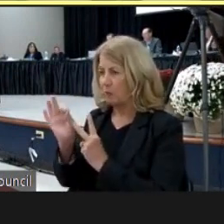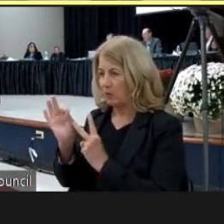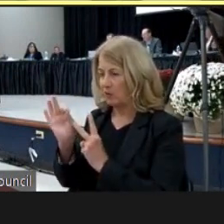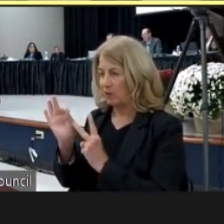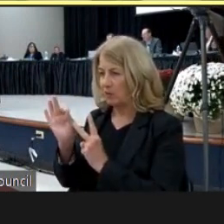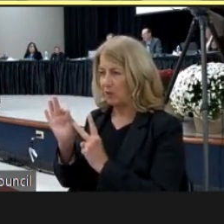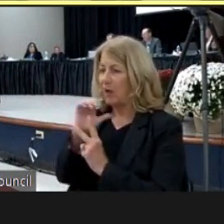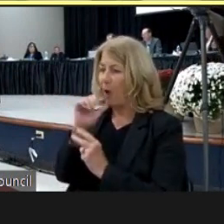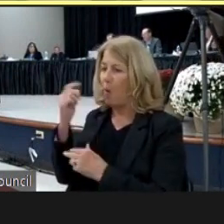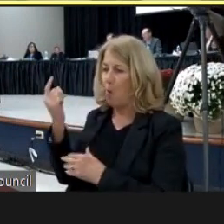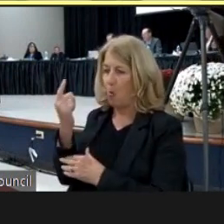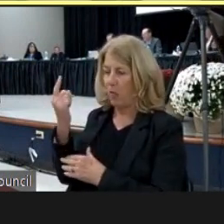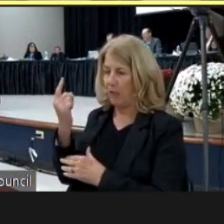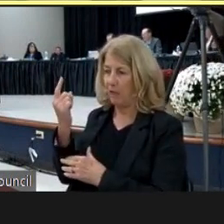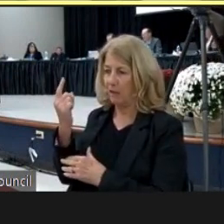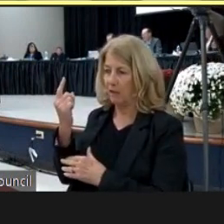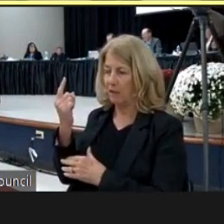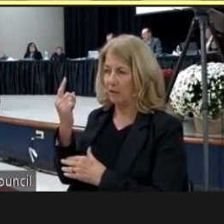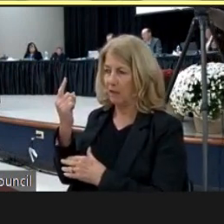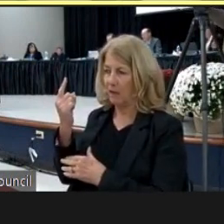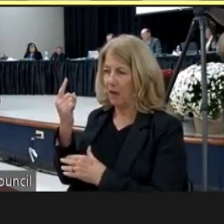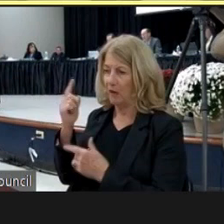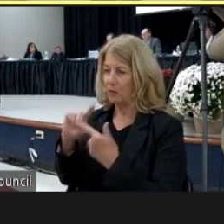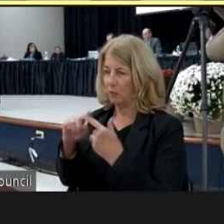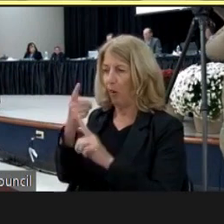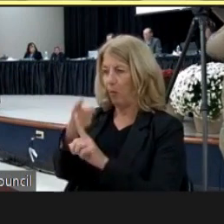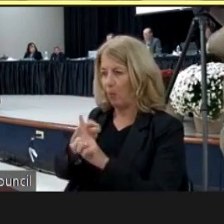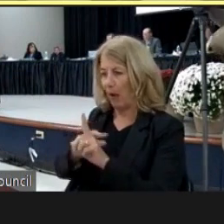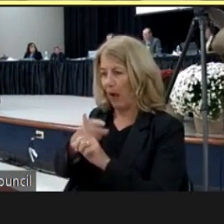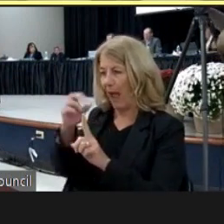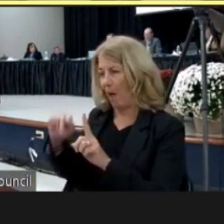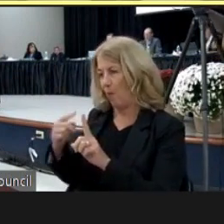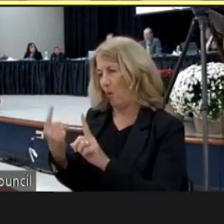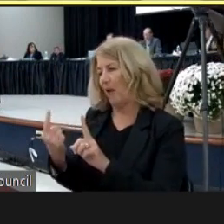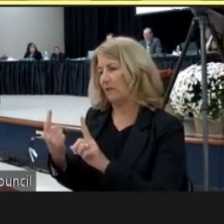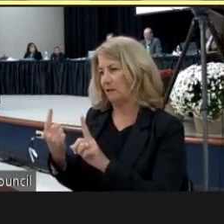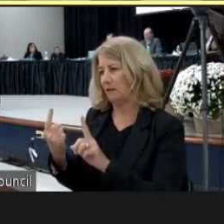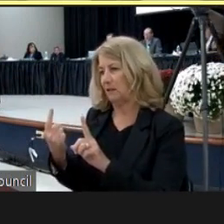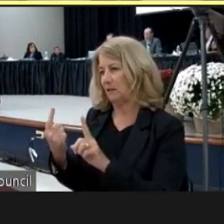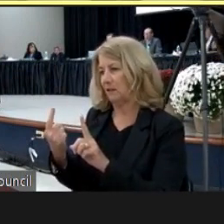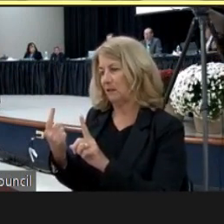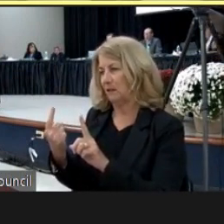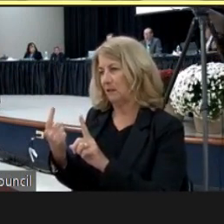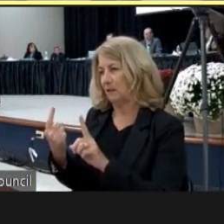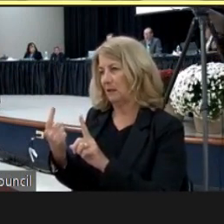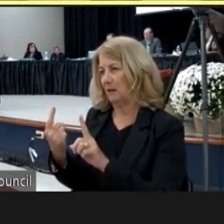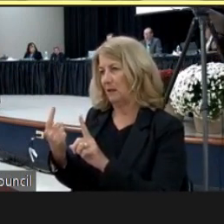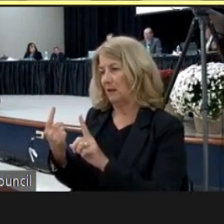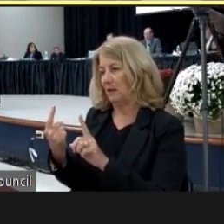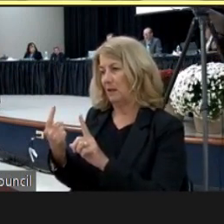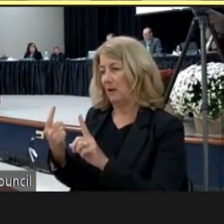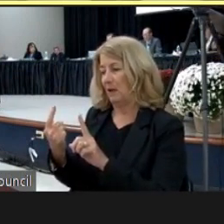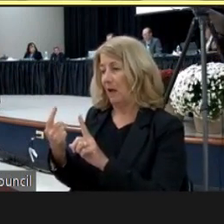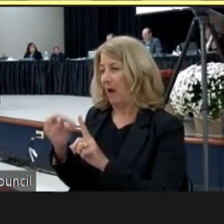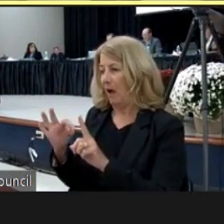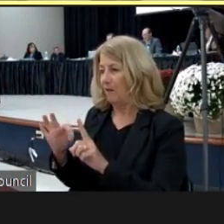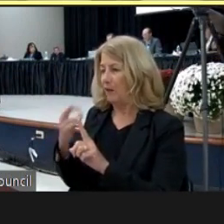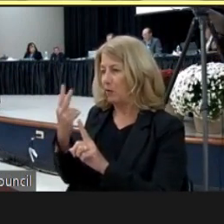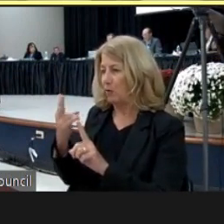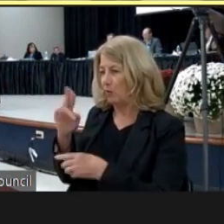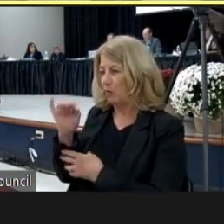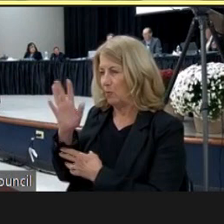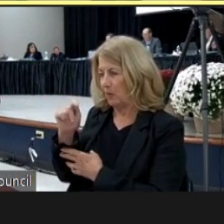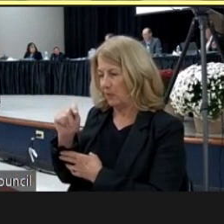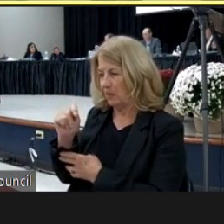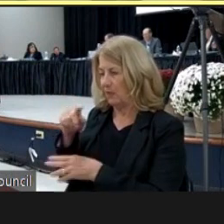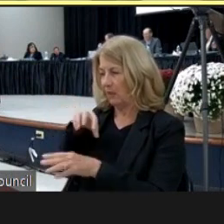not only to rent out one of these two units, whether it be the